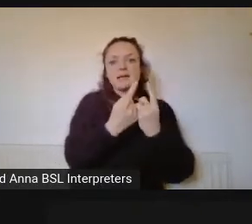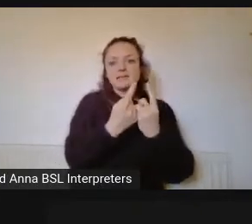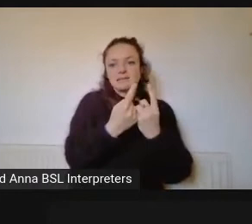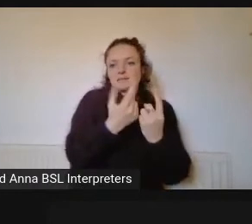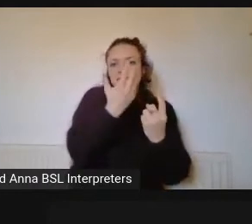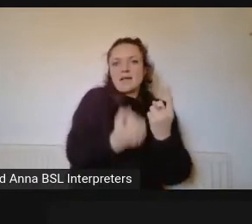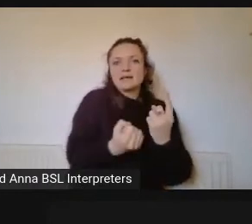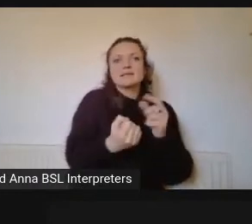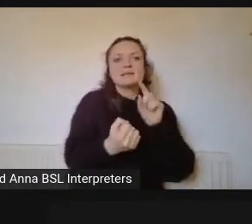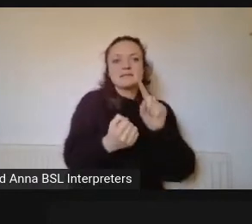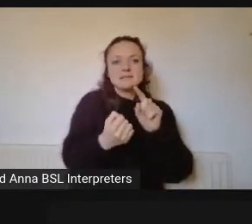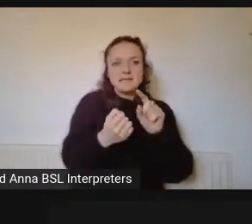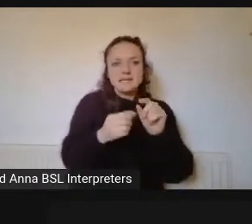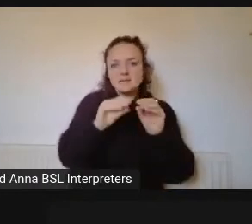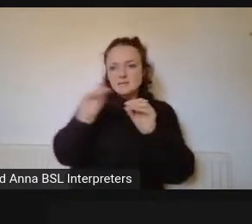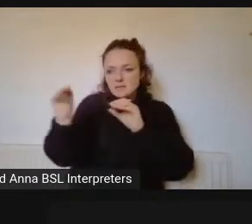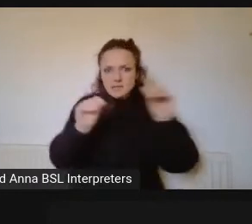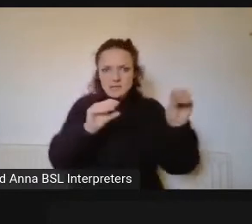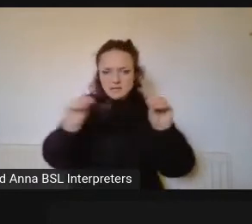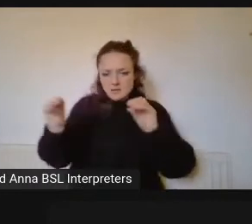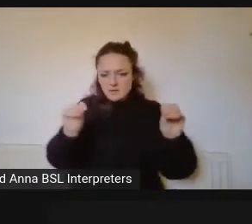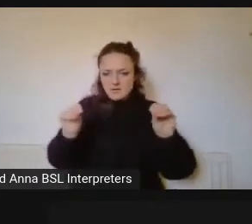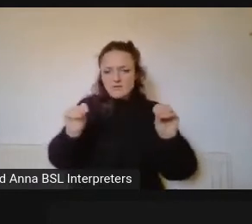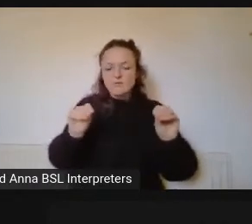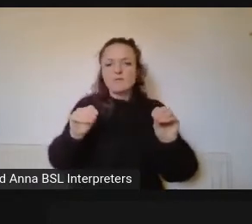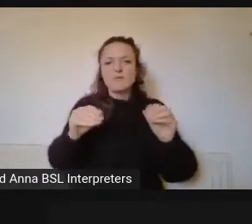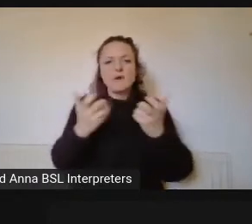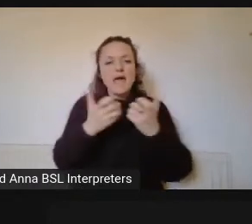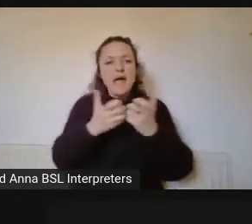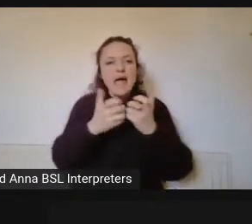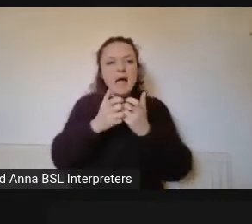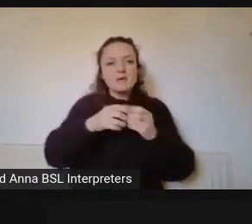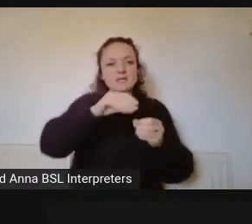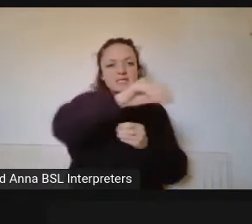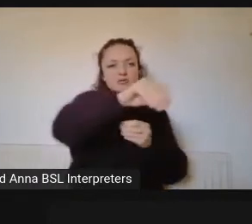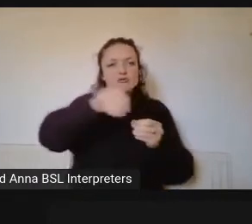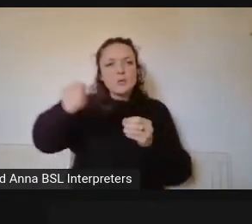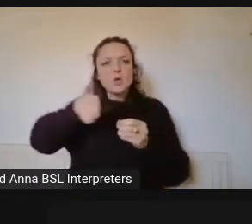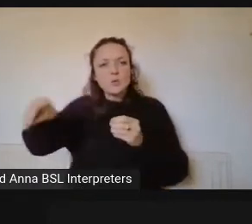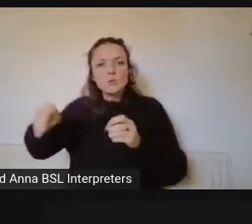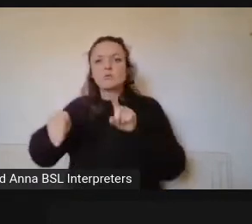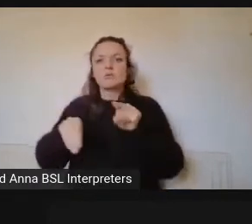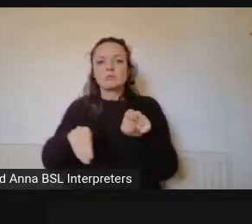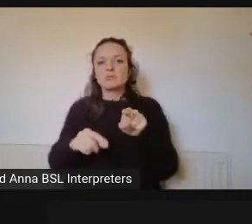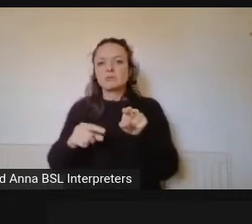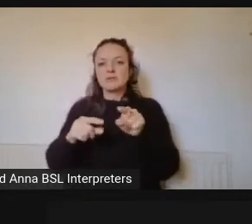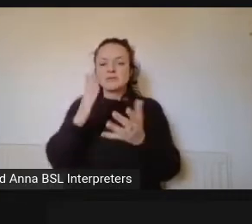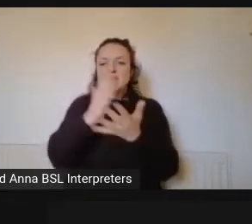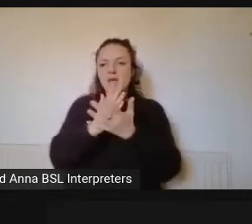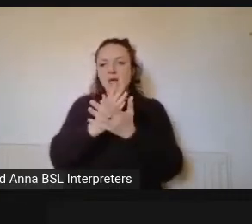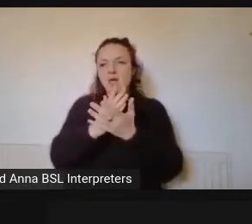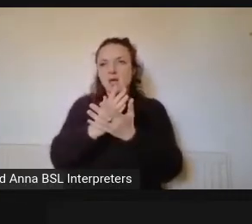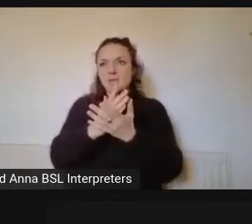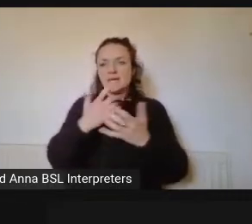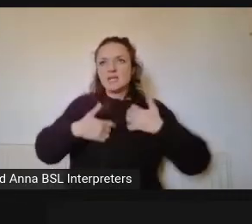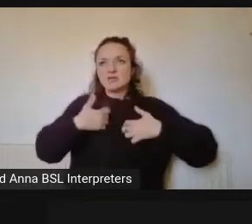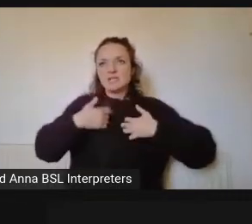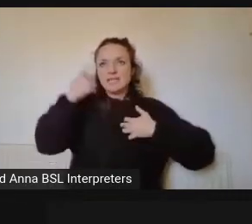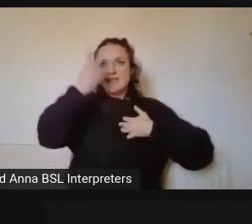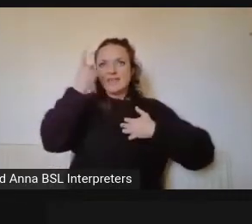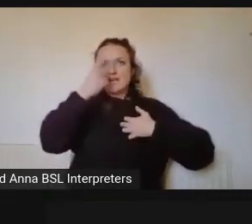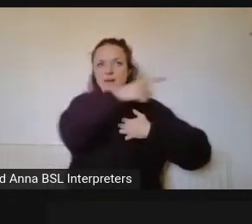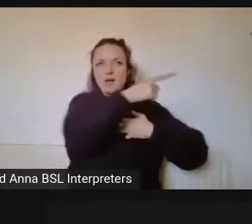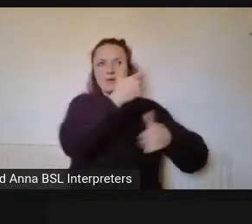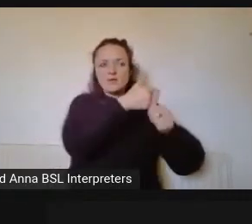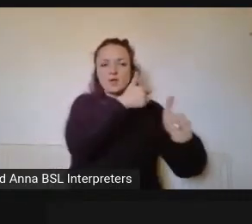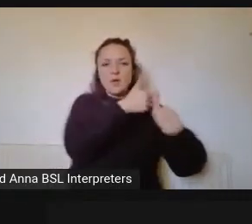even probably for themselves in a way, is interesting to think about from the reverse, that they might not also understand